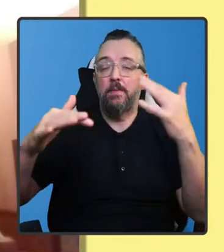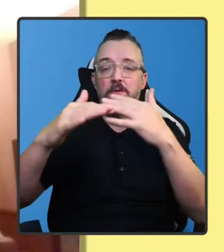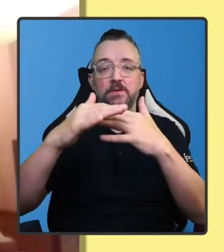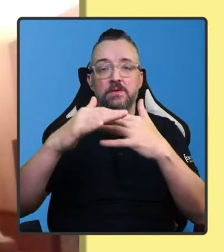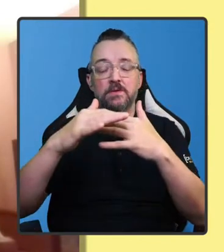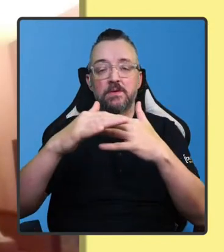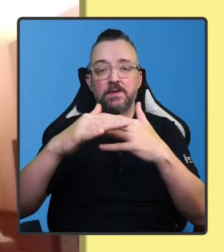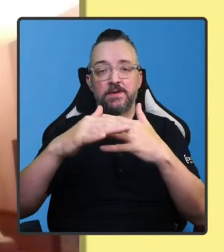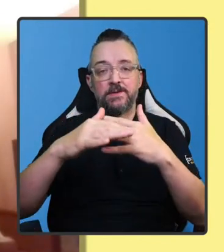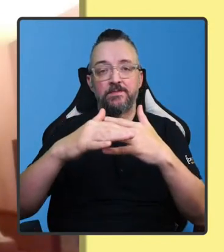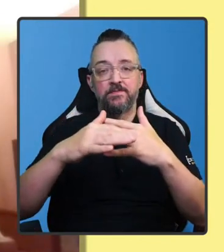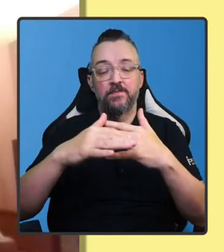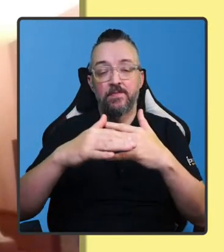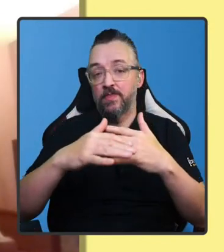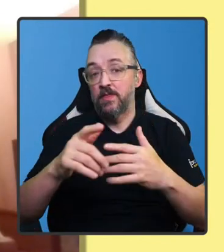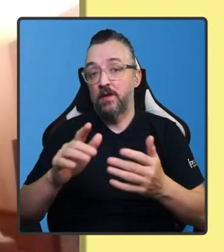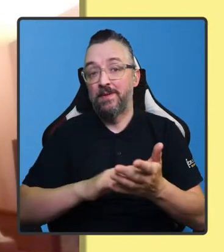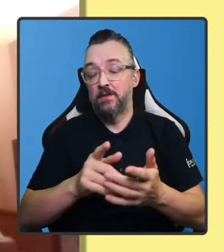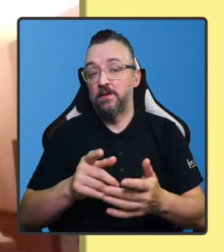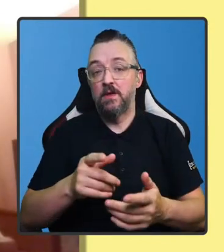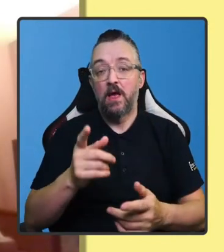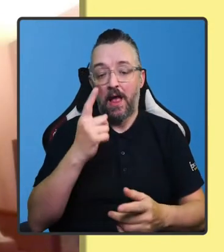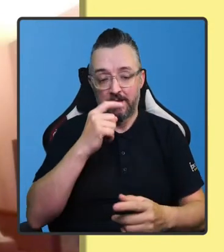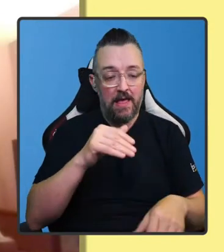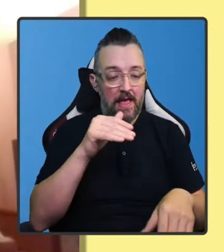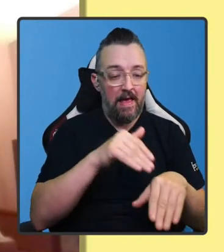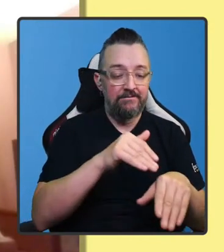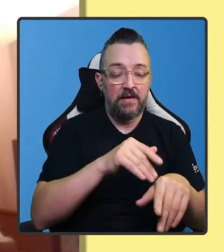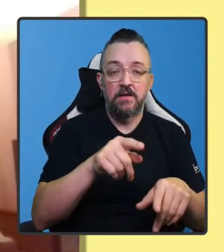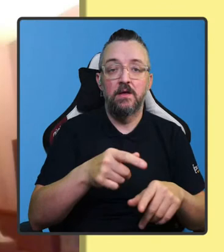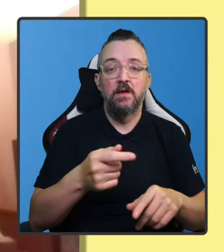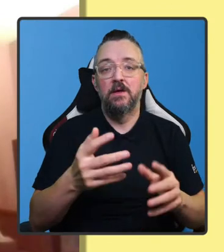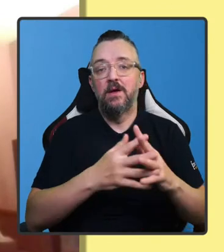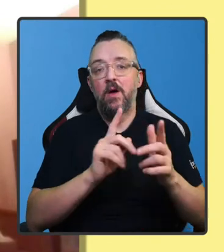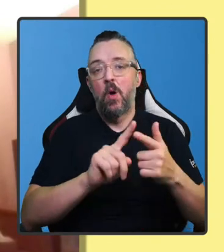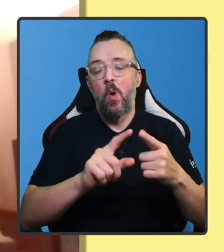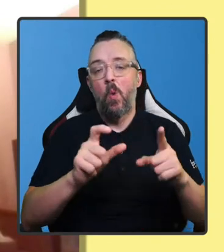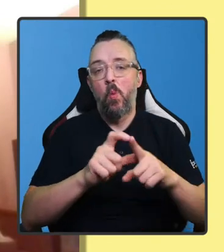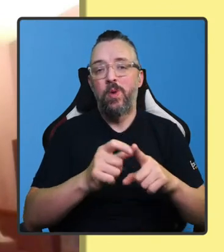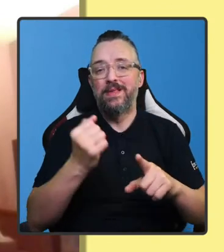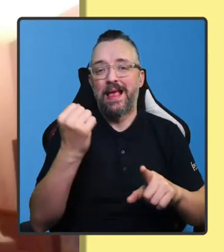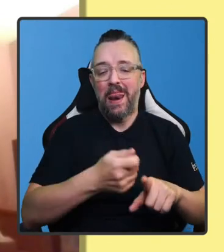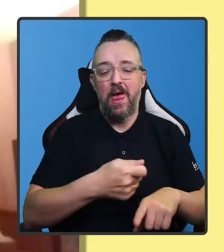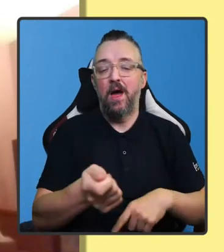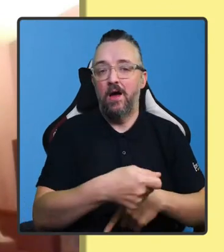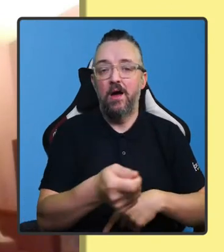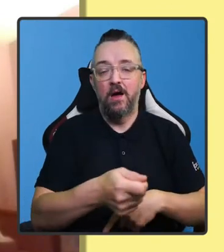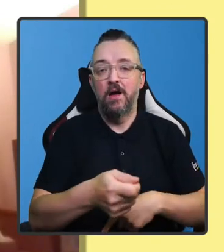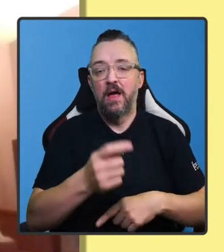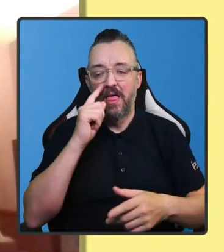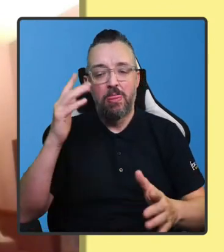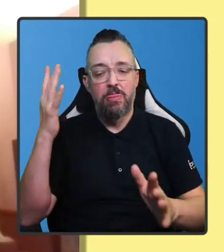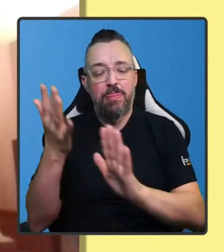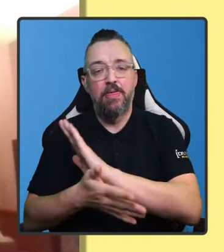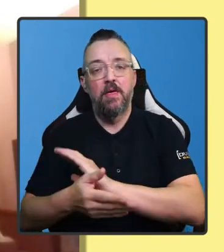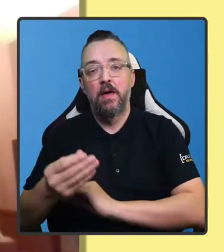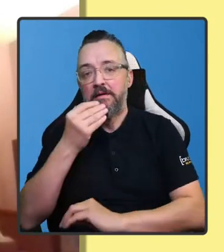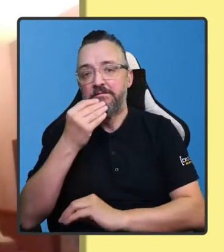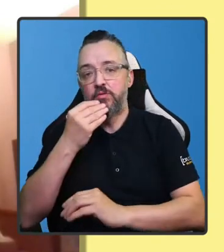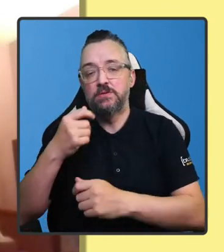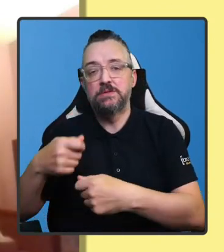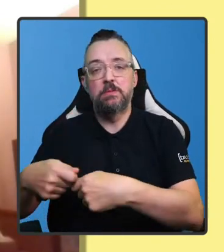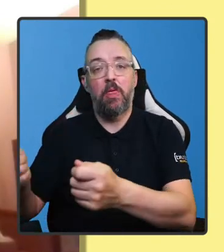indirectly. This includes indirect impacts that this weed killer is having by destroying habitats and food supplies. This is